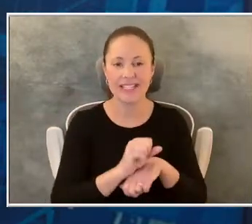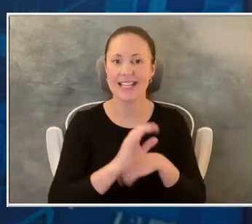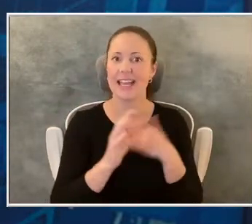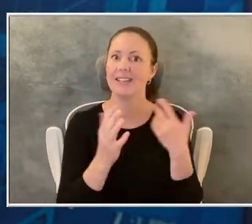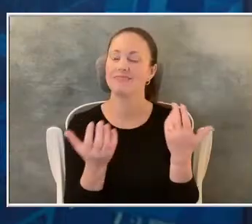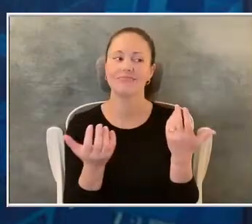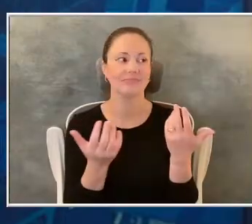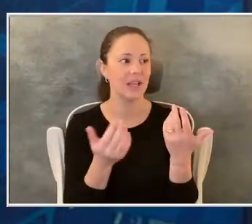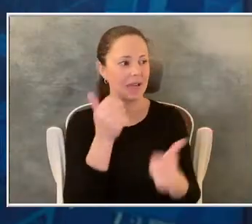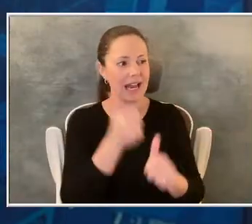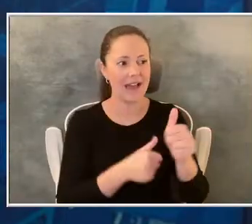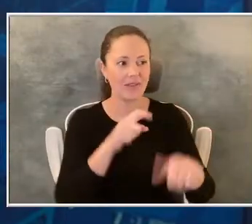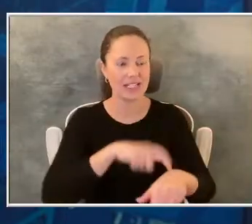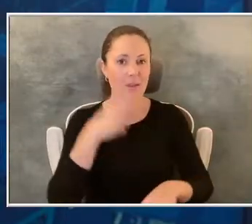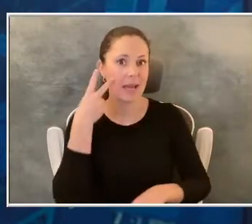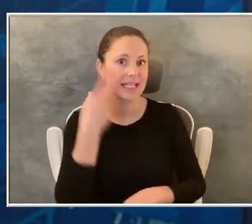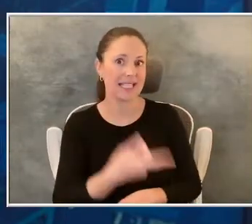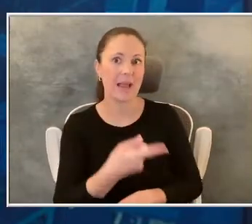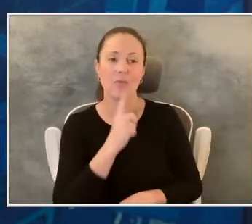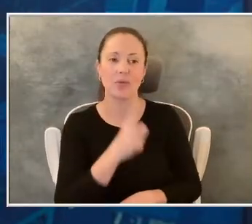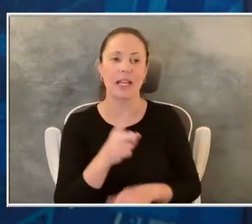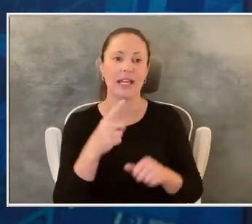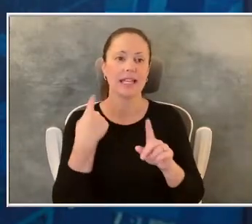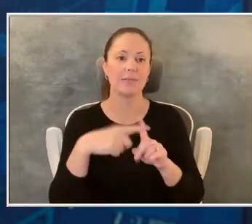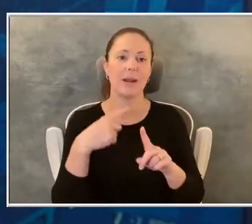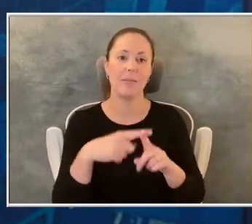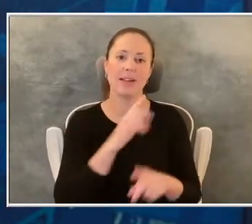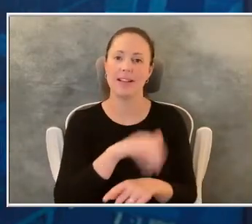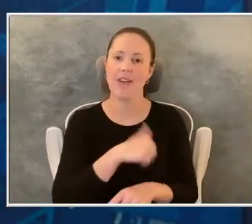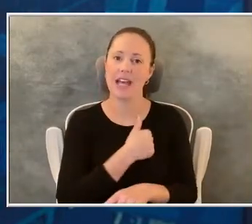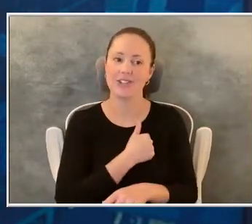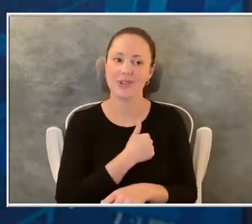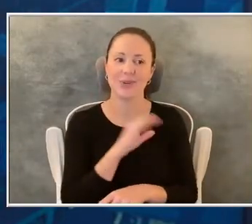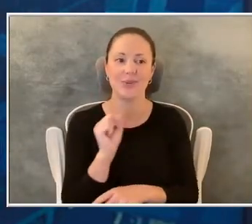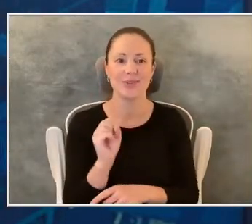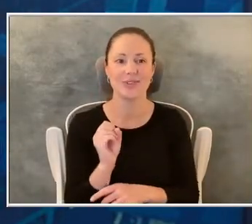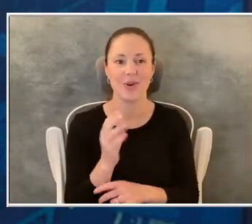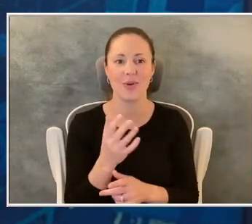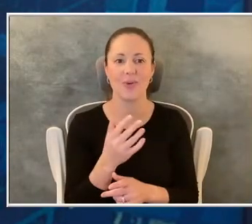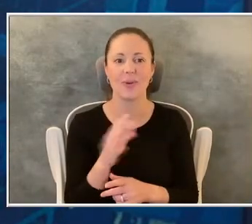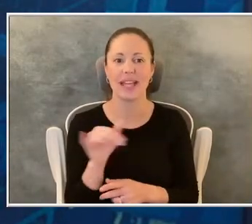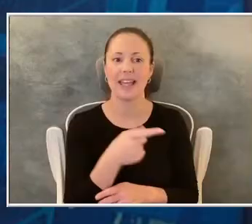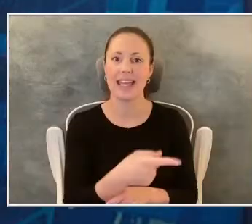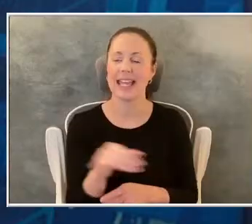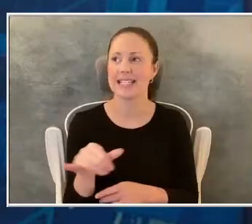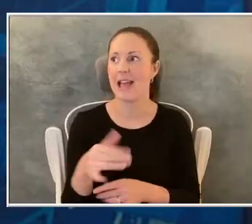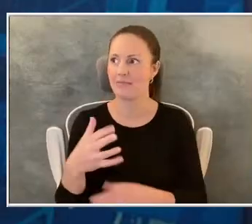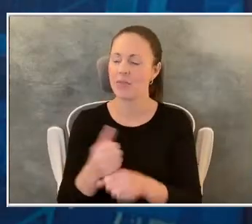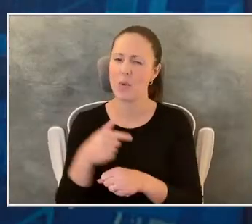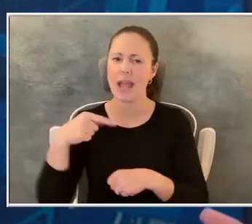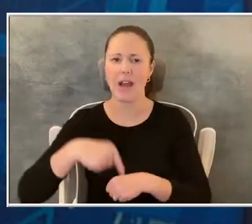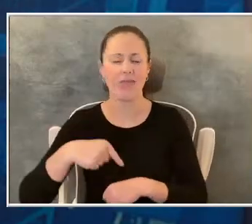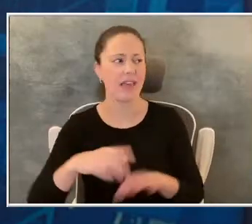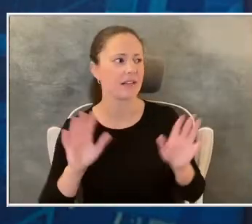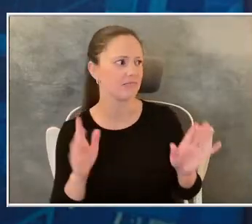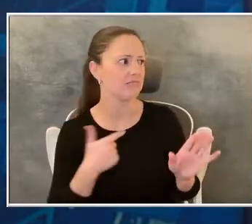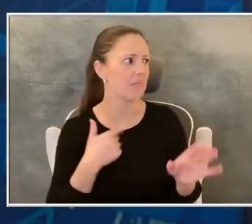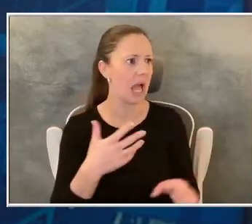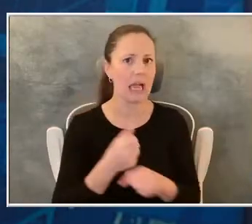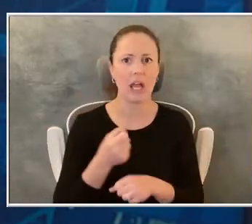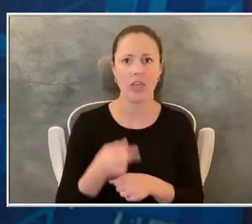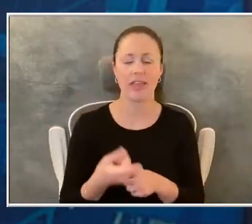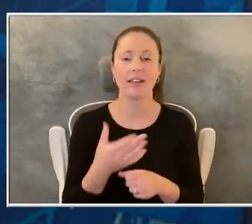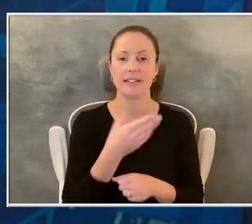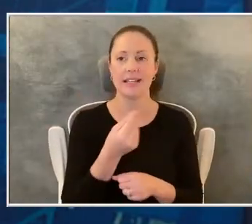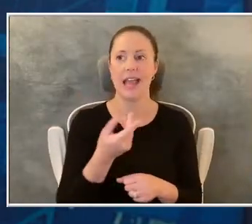him, has just been a positive attitude. So it's a, "I got this" kind of thing. And us here as a team,